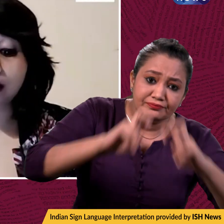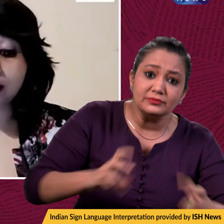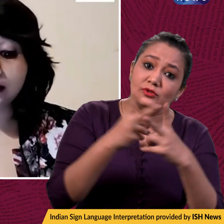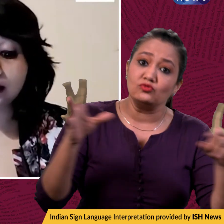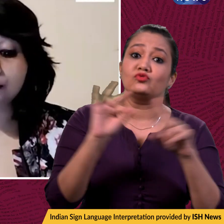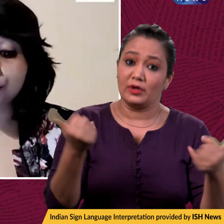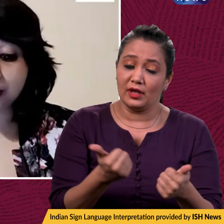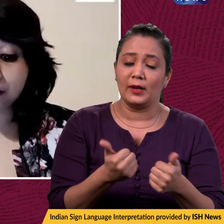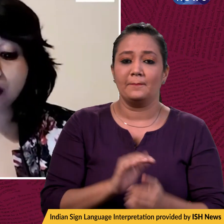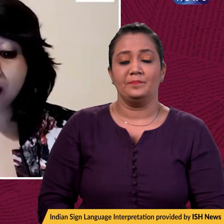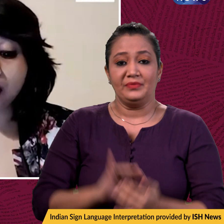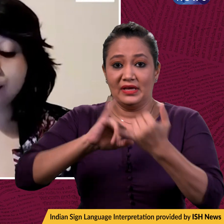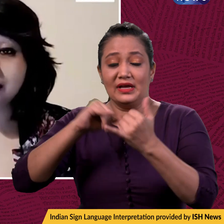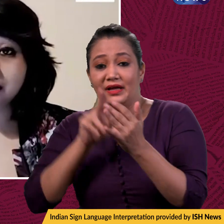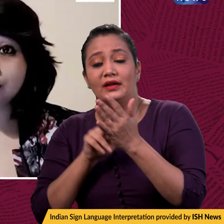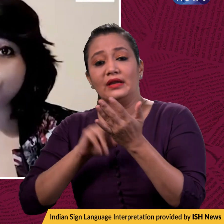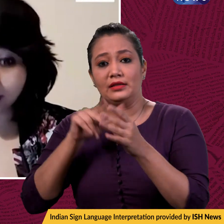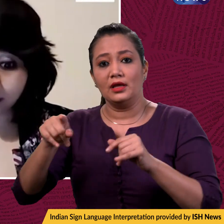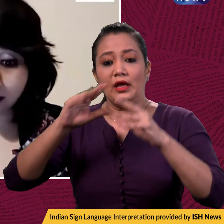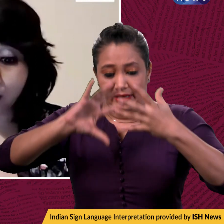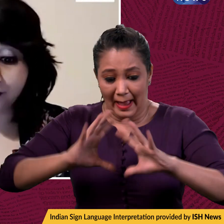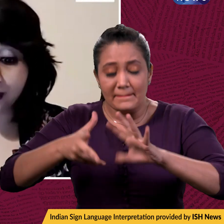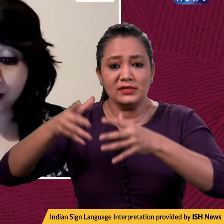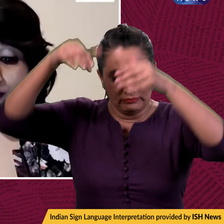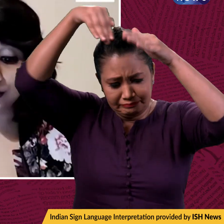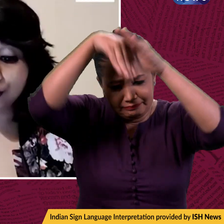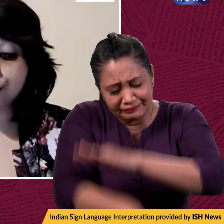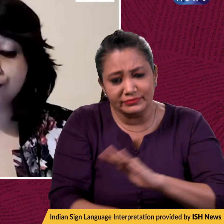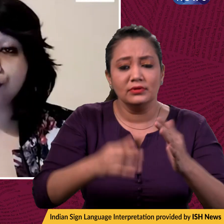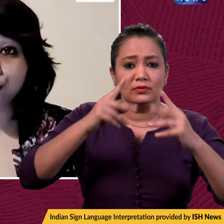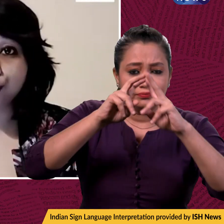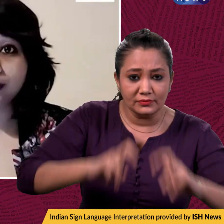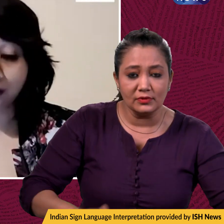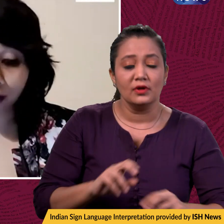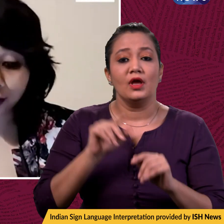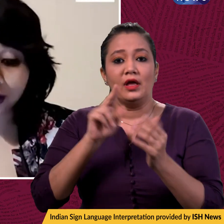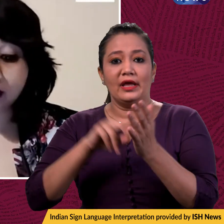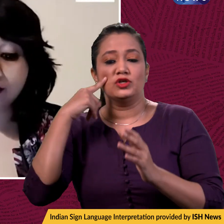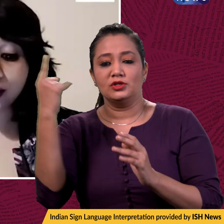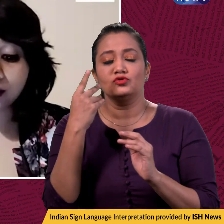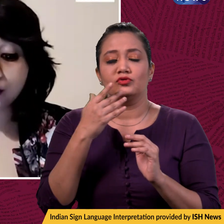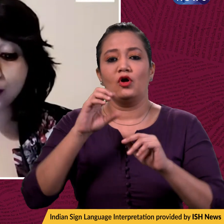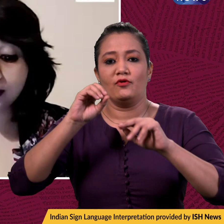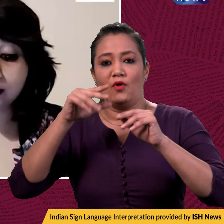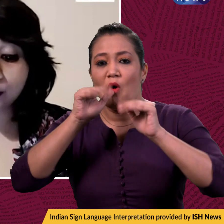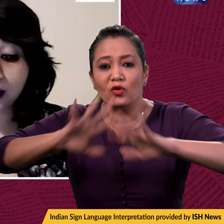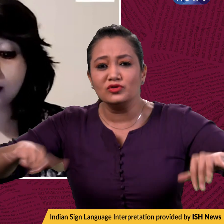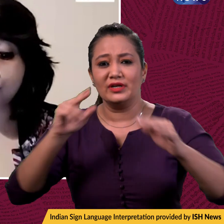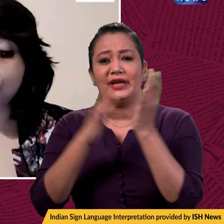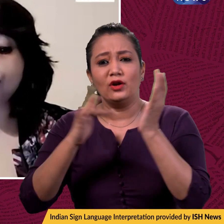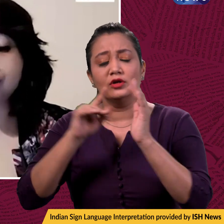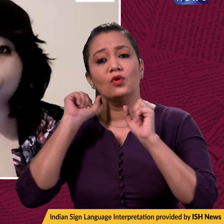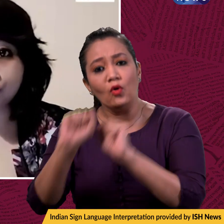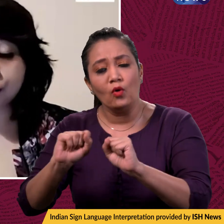Now, Sagar Nidhi is a premier research vessel of the National Institute of Ocean Technology. The vessel will survey